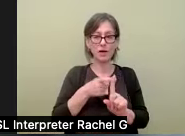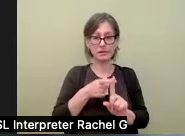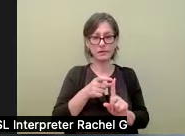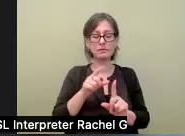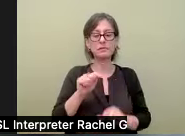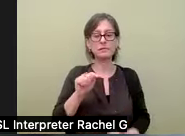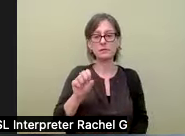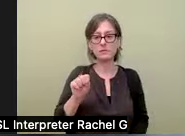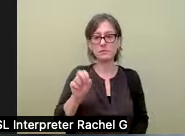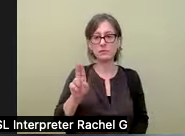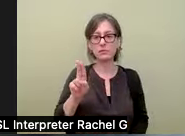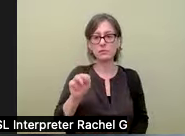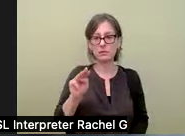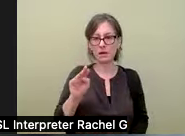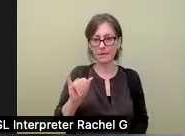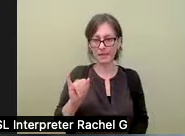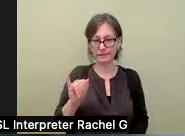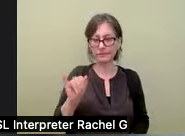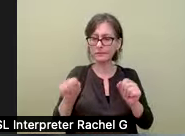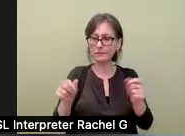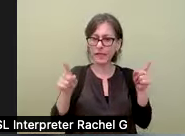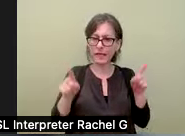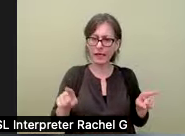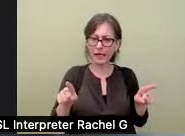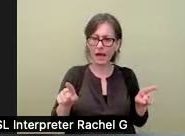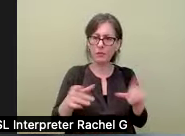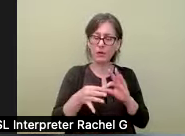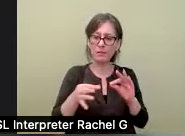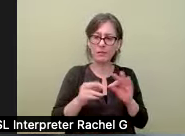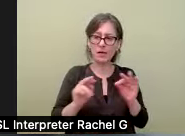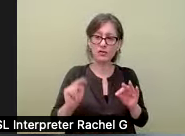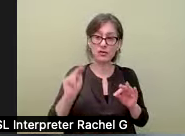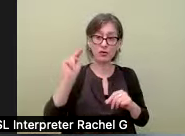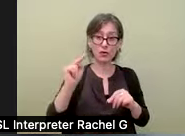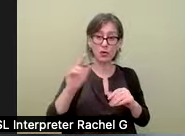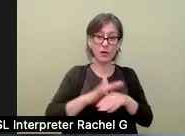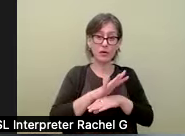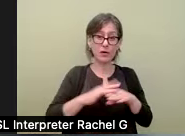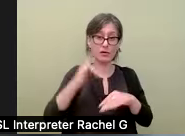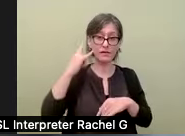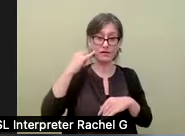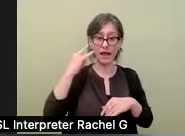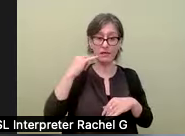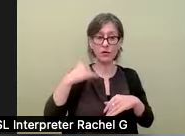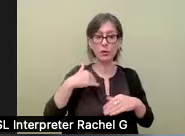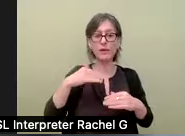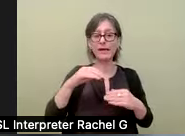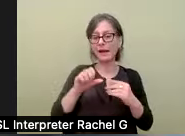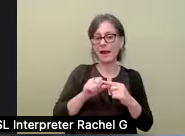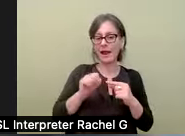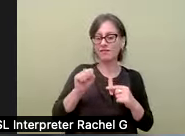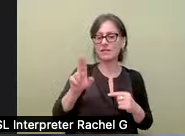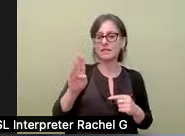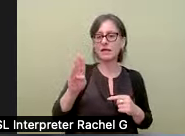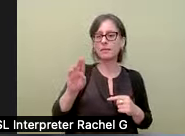these often can happen, as we mentioned, on the north coast of California. We have the Cascadia subduction zone,